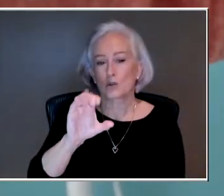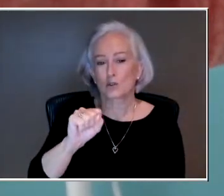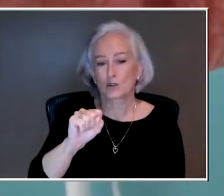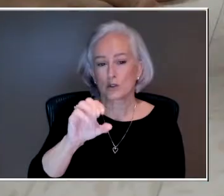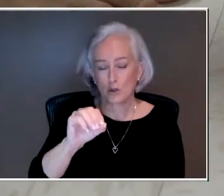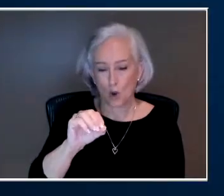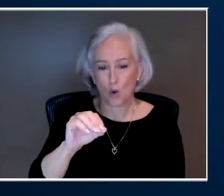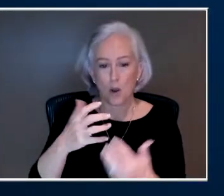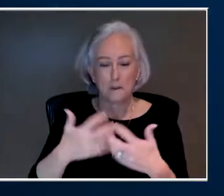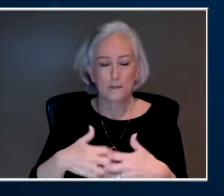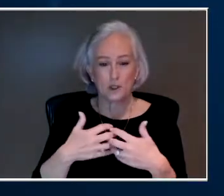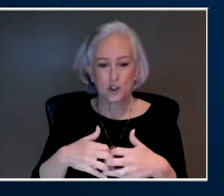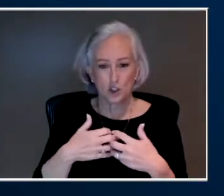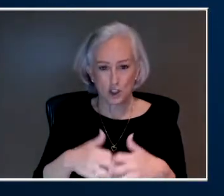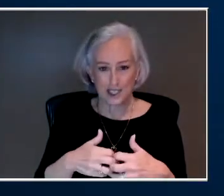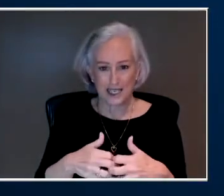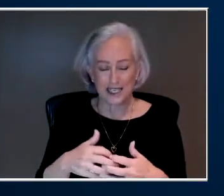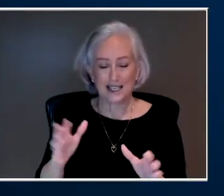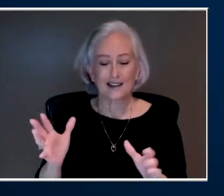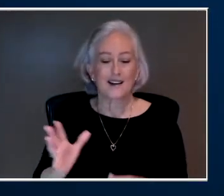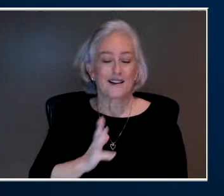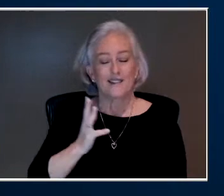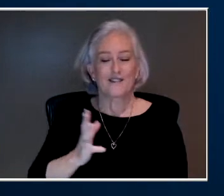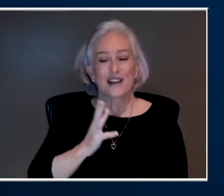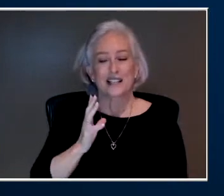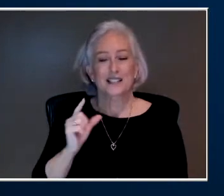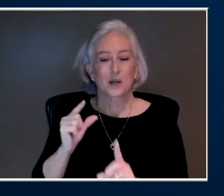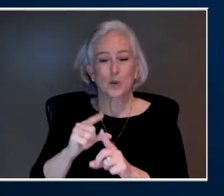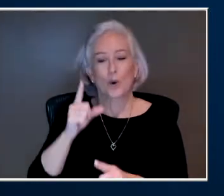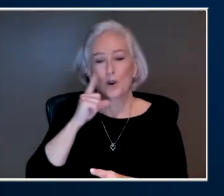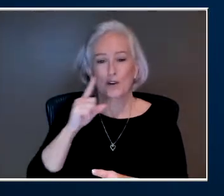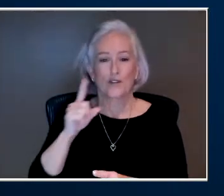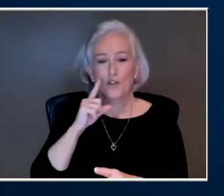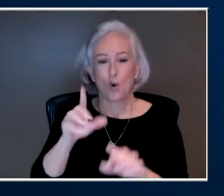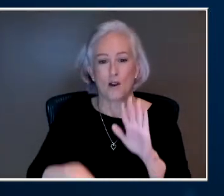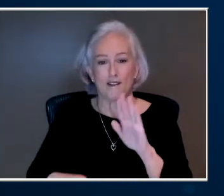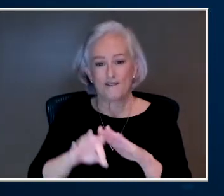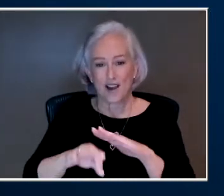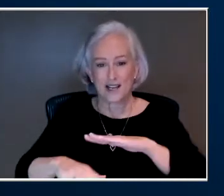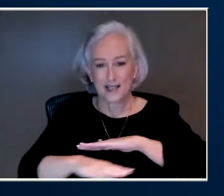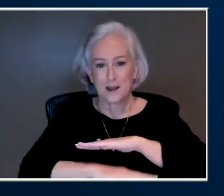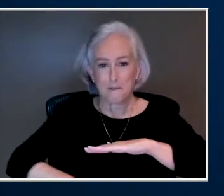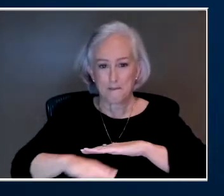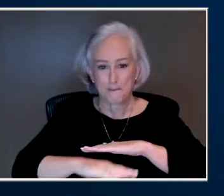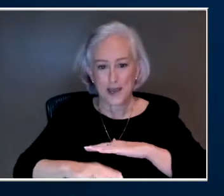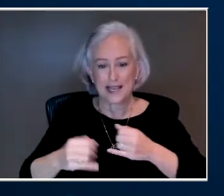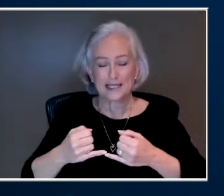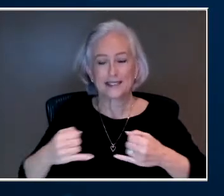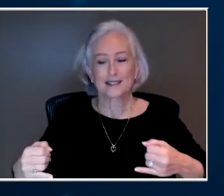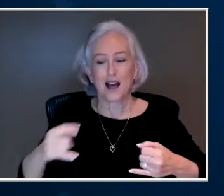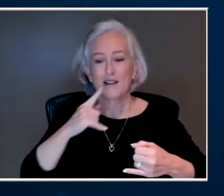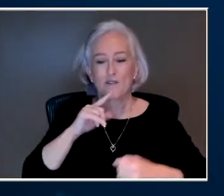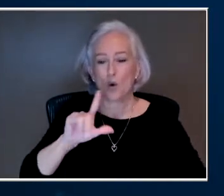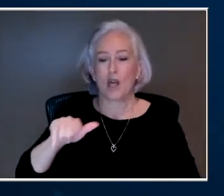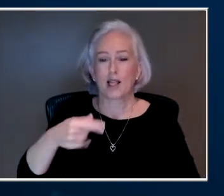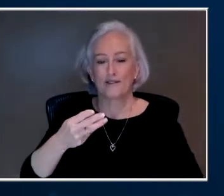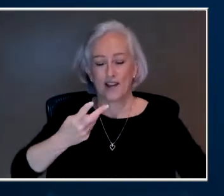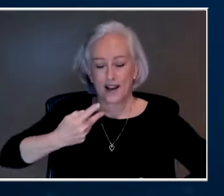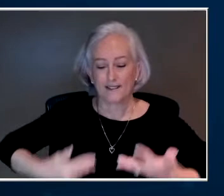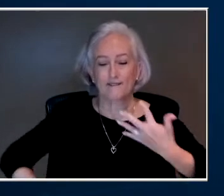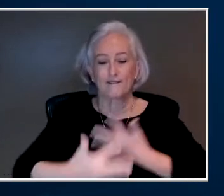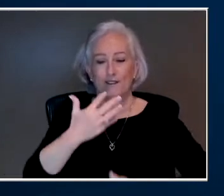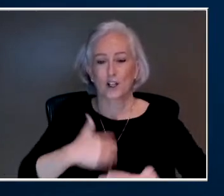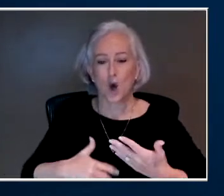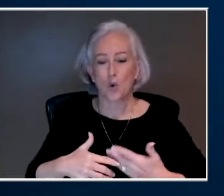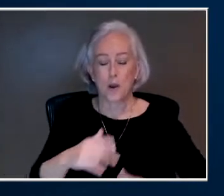spectroscopy. Fancy words for basically detecting your baseline lymphatic flow. And so patients, all they have to do is step up on the machine like you